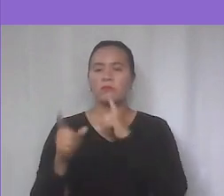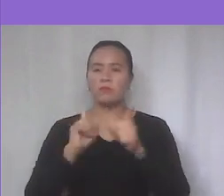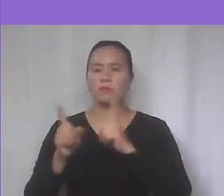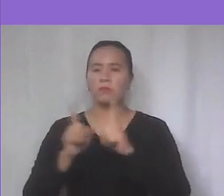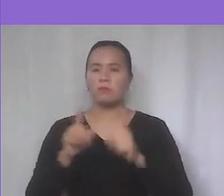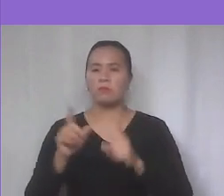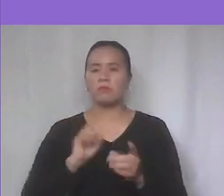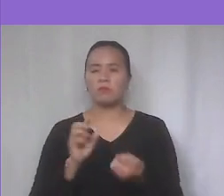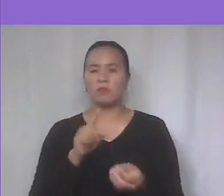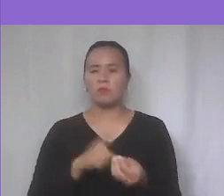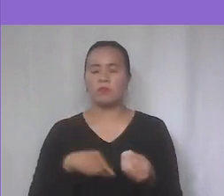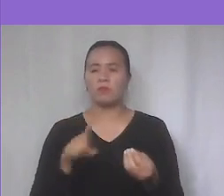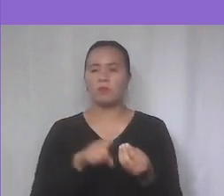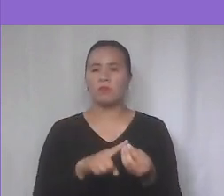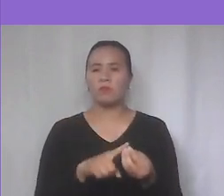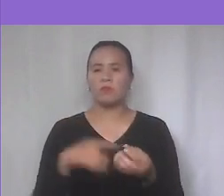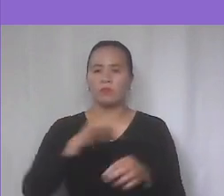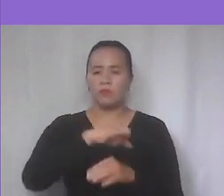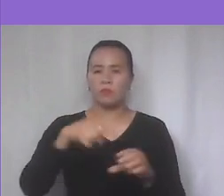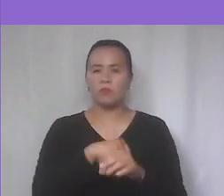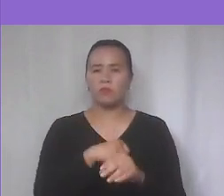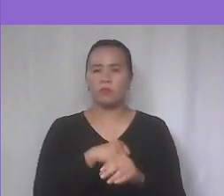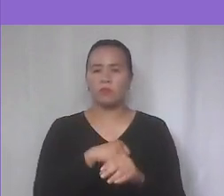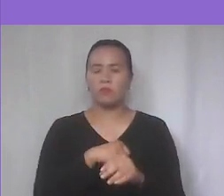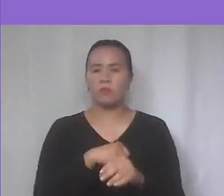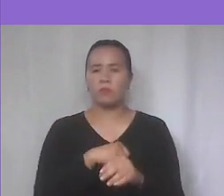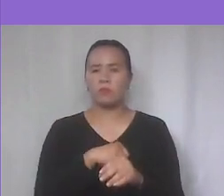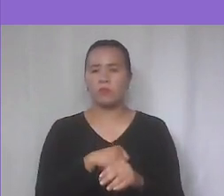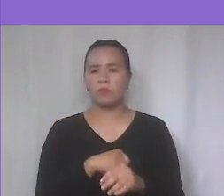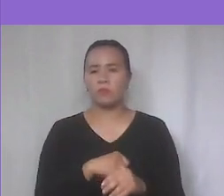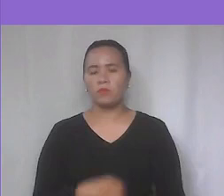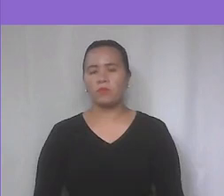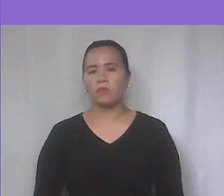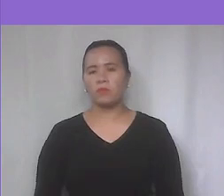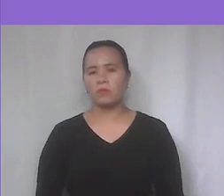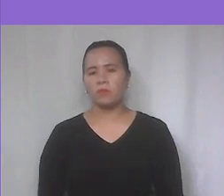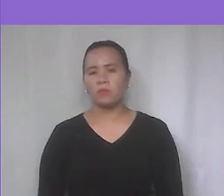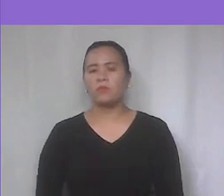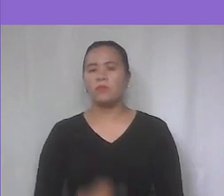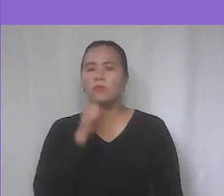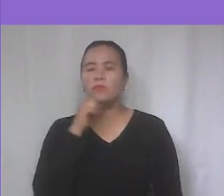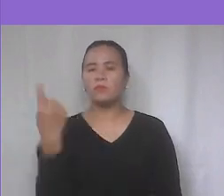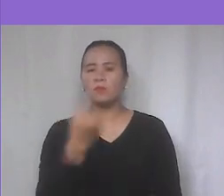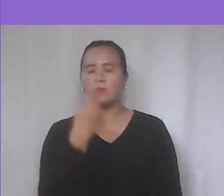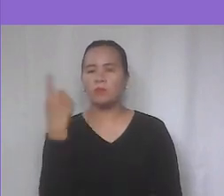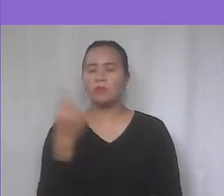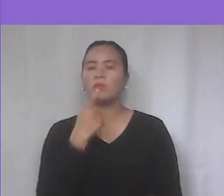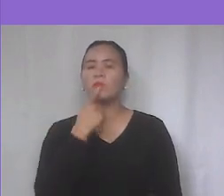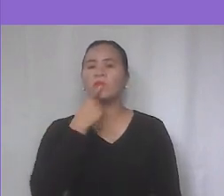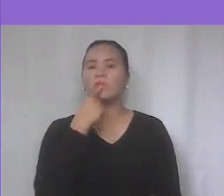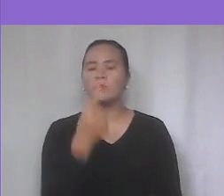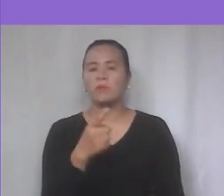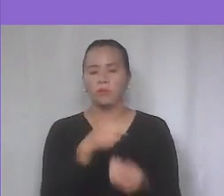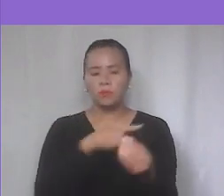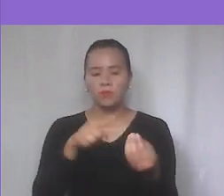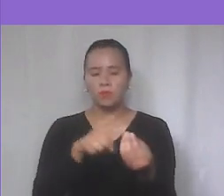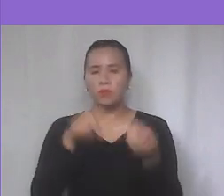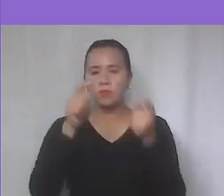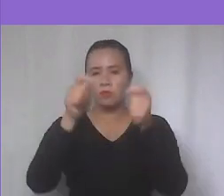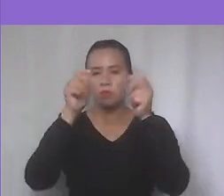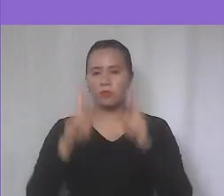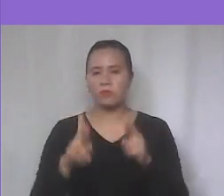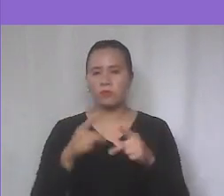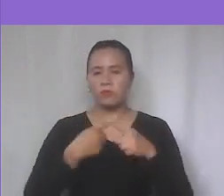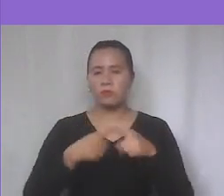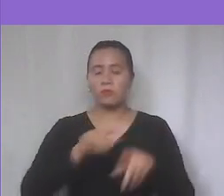or inclusive education, this does not only refer to teachers, but everyone in the